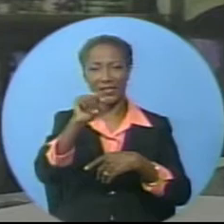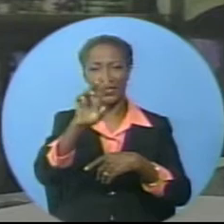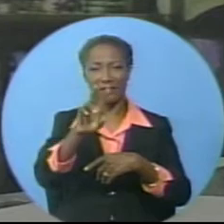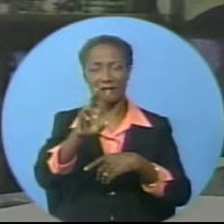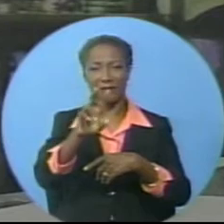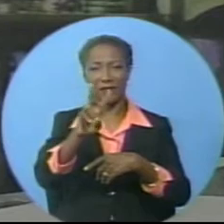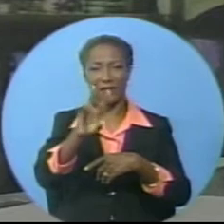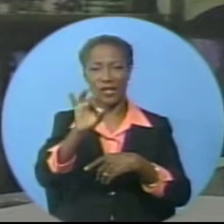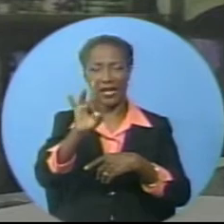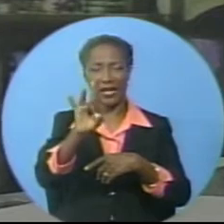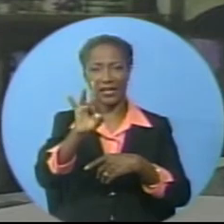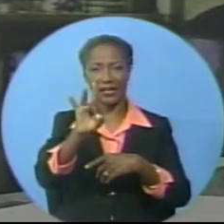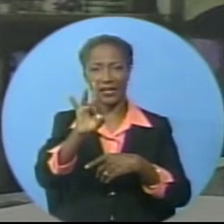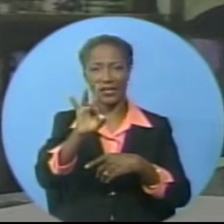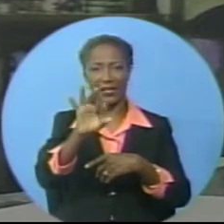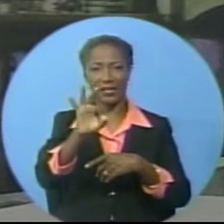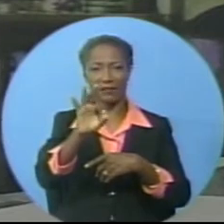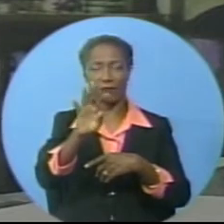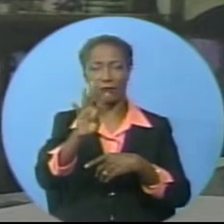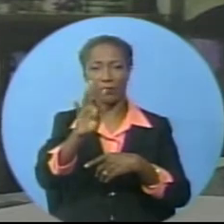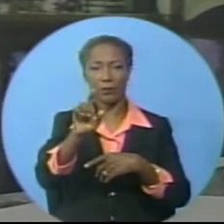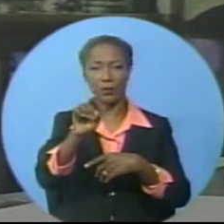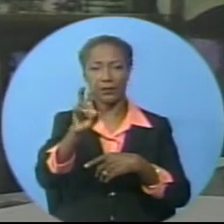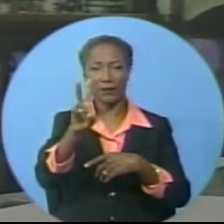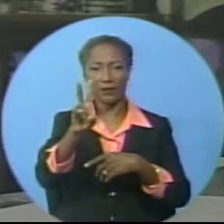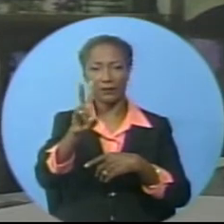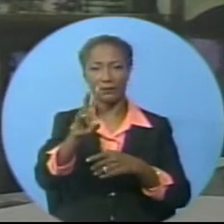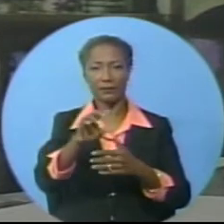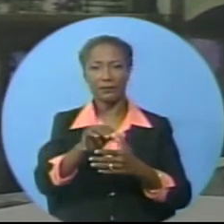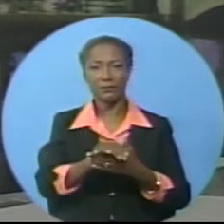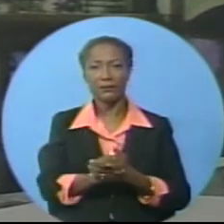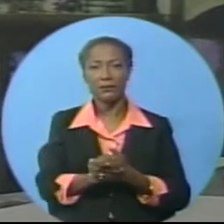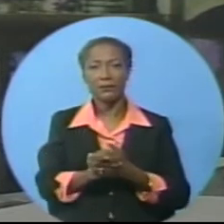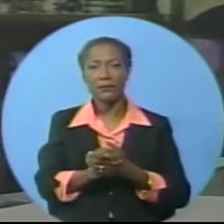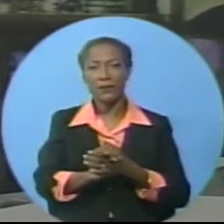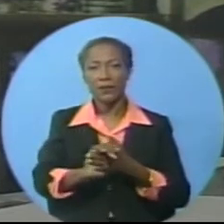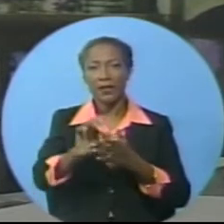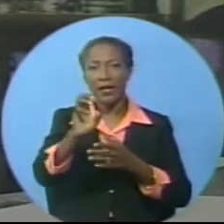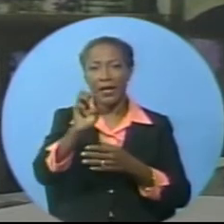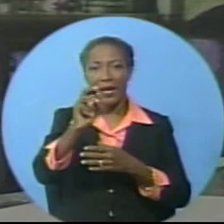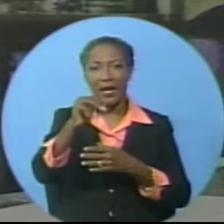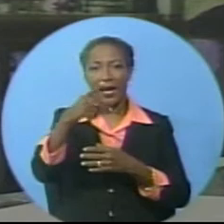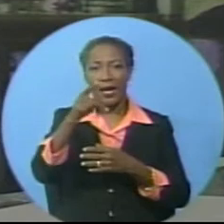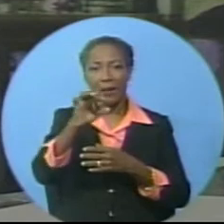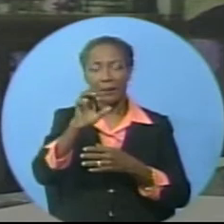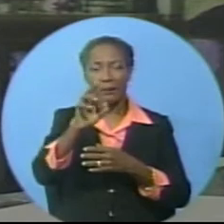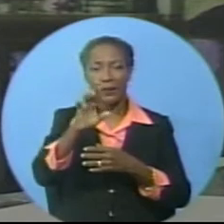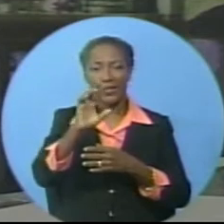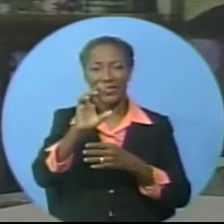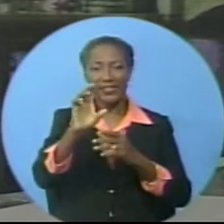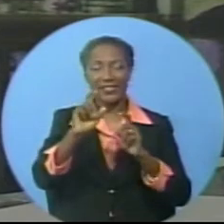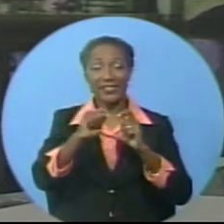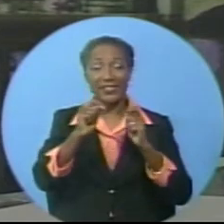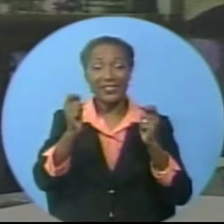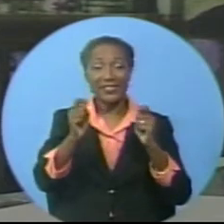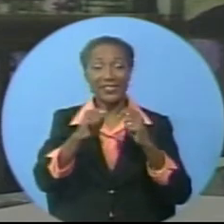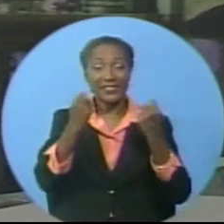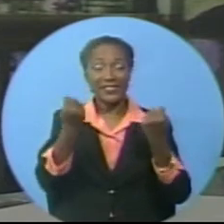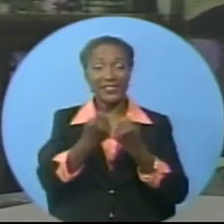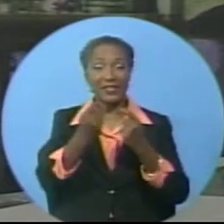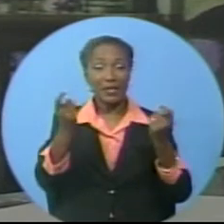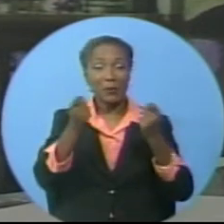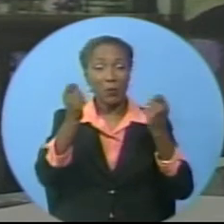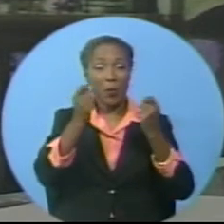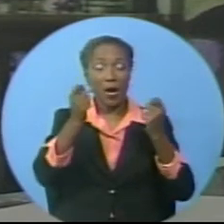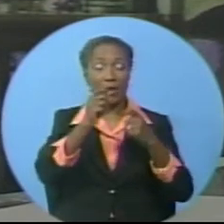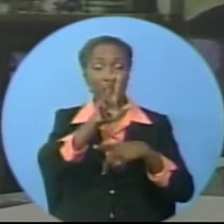94.7 FM. Empire kept 1 spot off the relegation zone when they enjoyed a 3-0 win over Rendezvous when